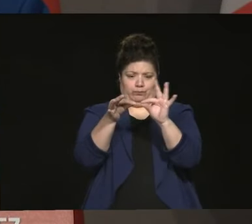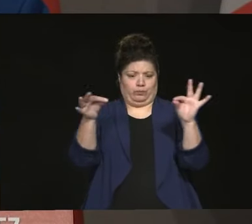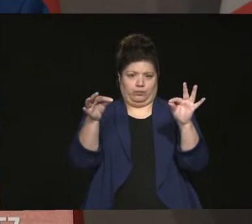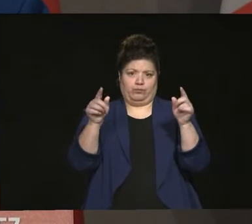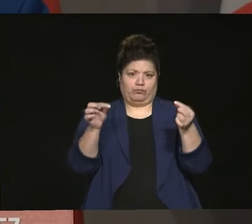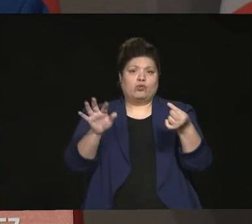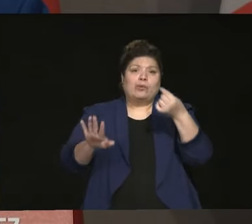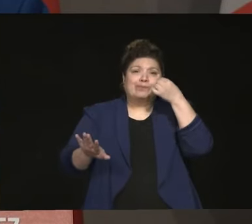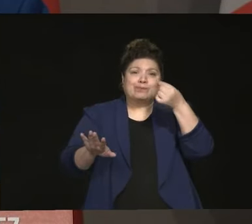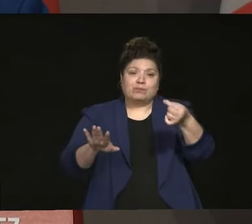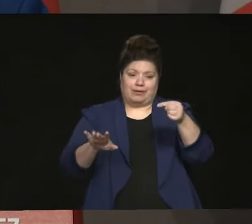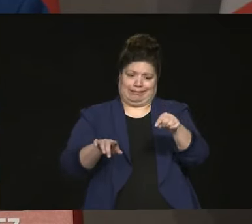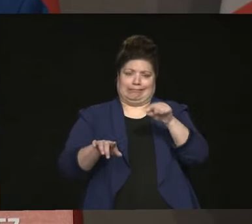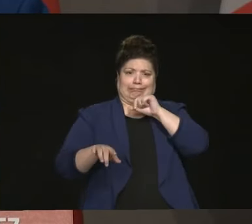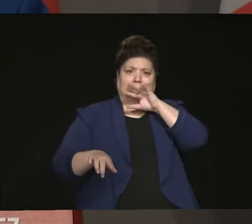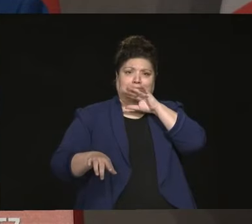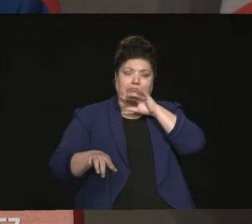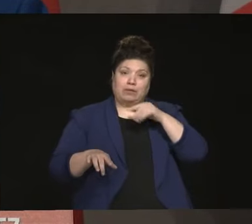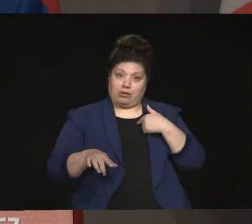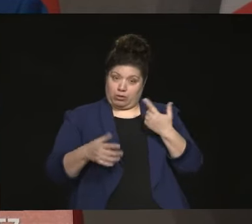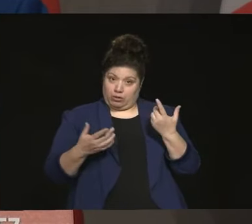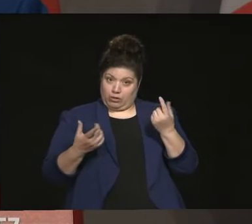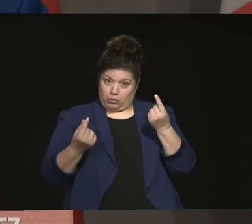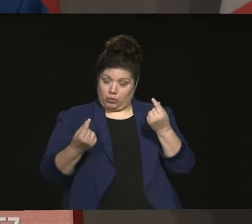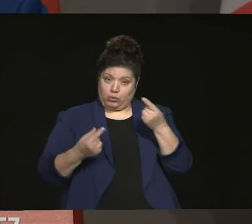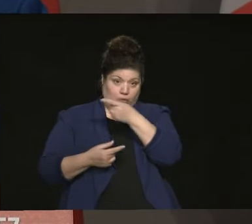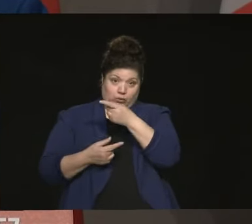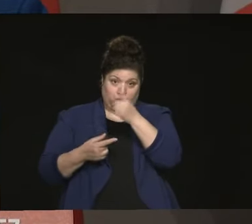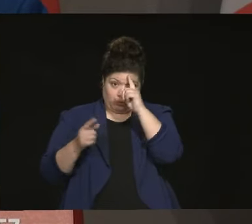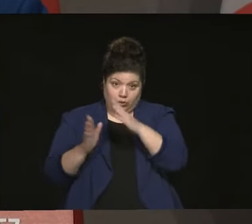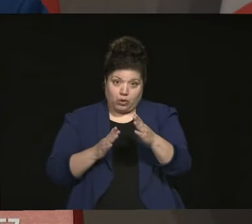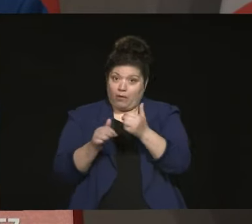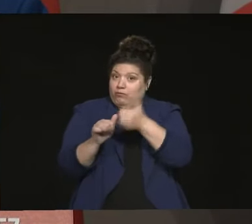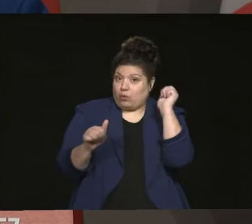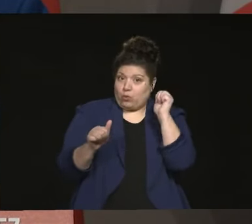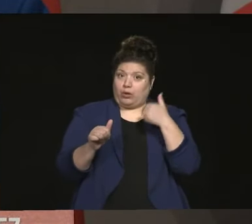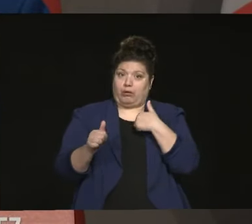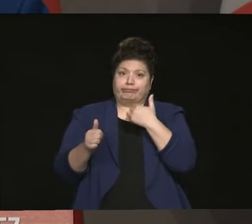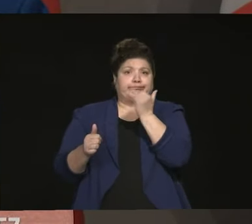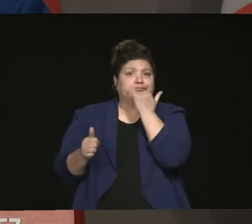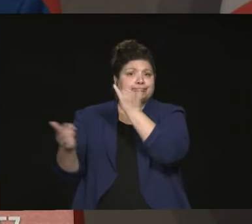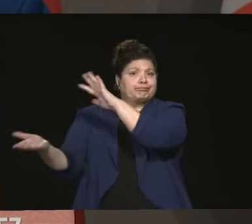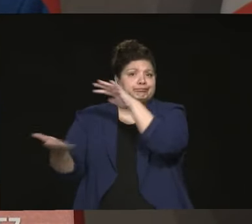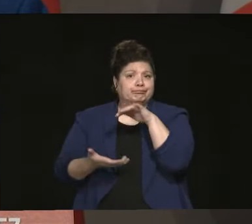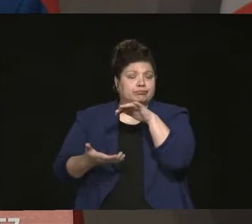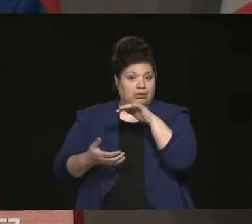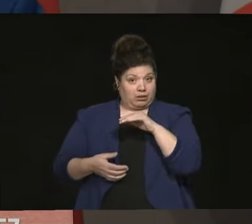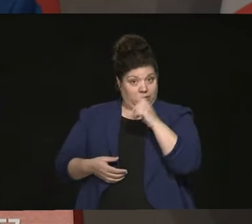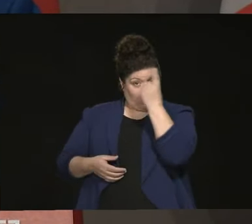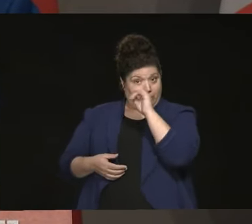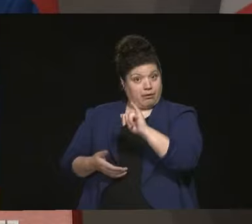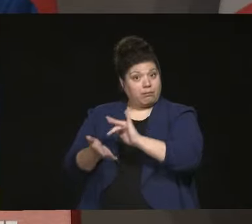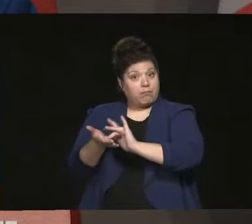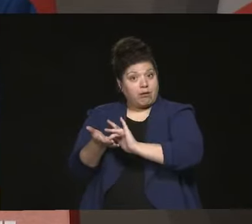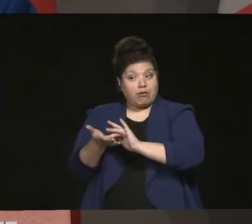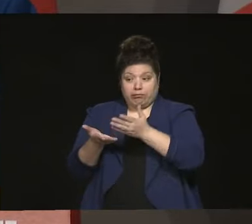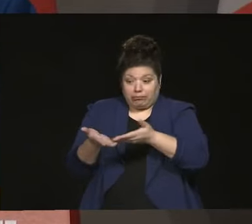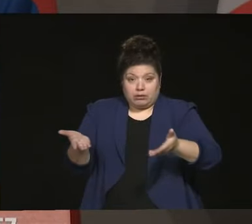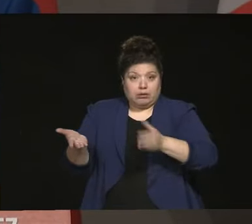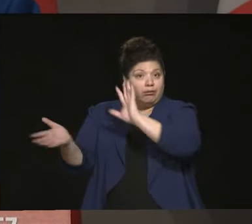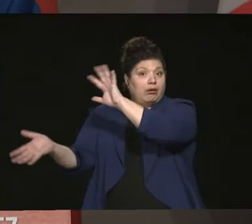this doesn't happen again? Is there other medical equipment coming from China that could not be used because it did